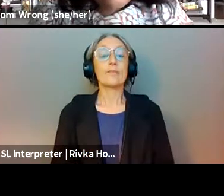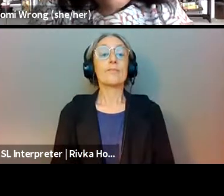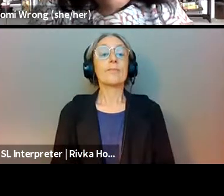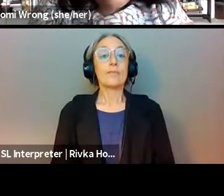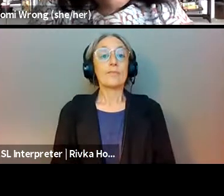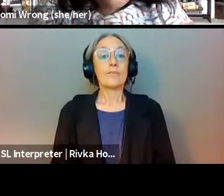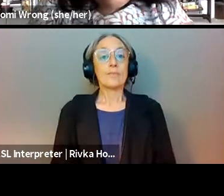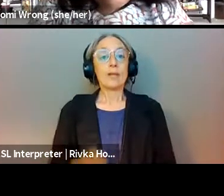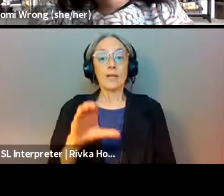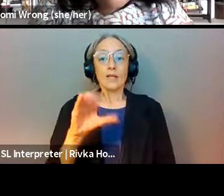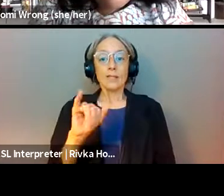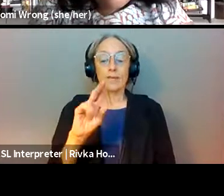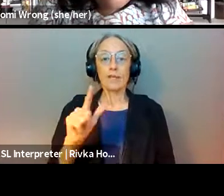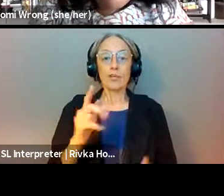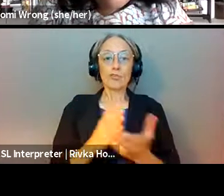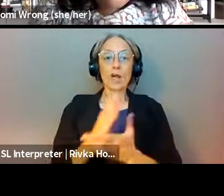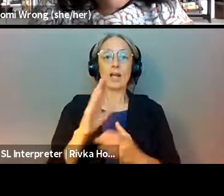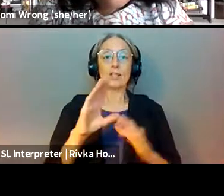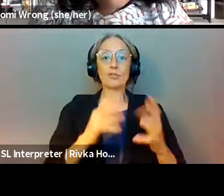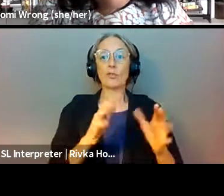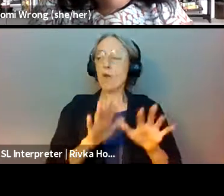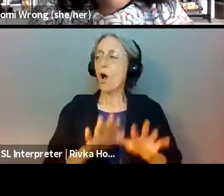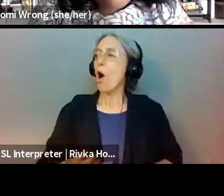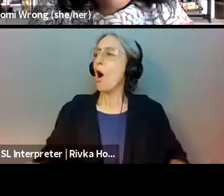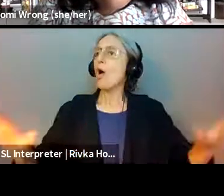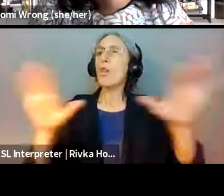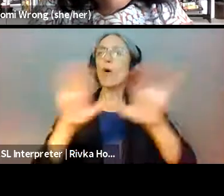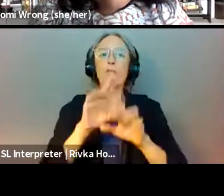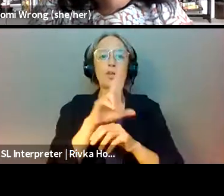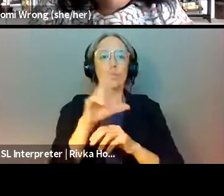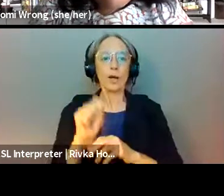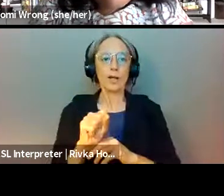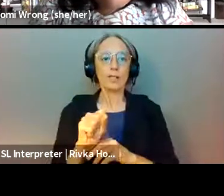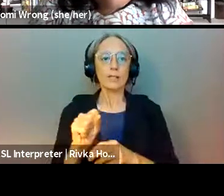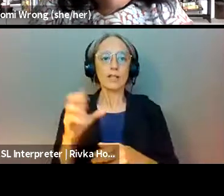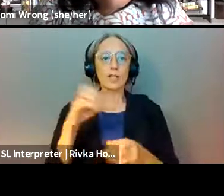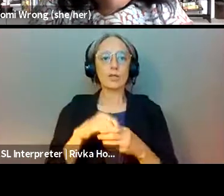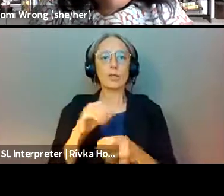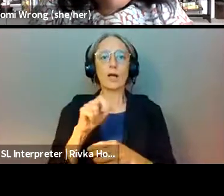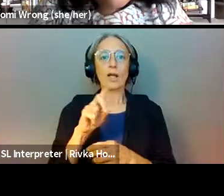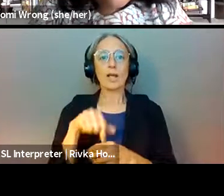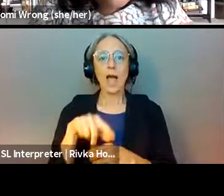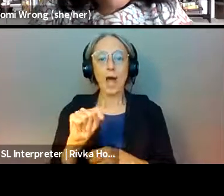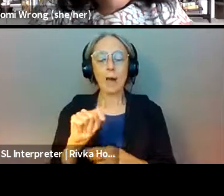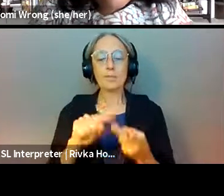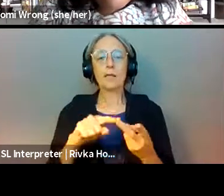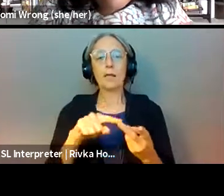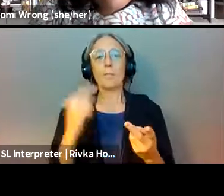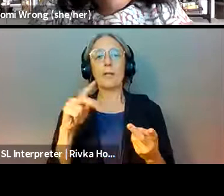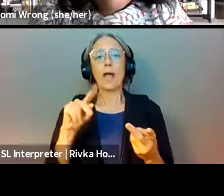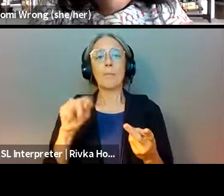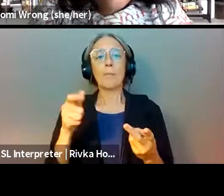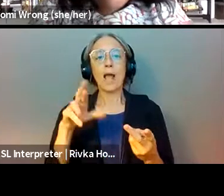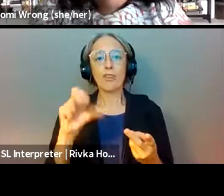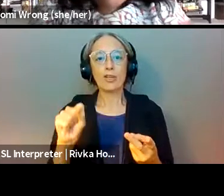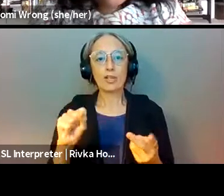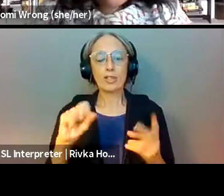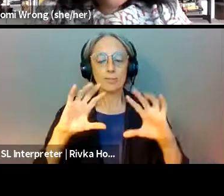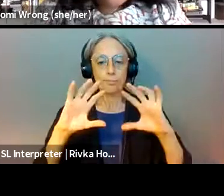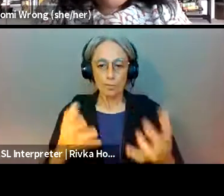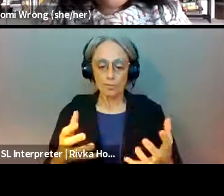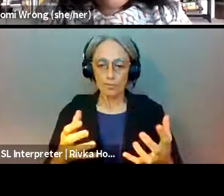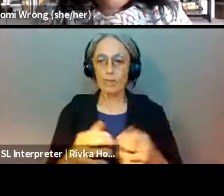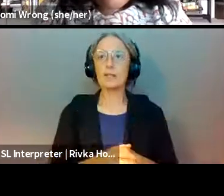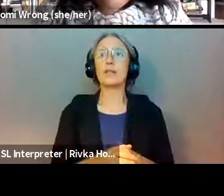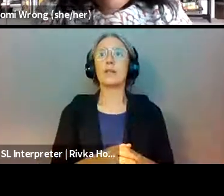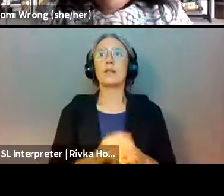rights groups from across the country, including ADAPT and Black Panthers movement, have all helped to